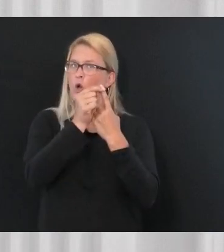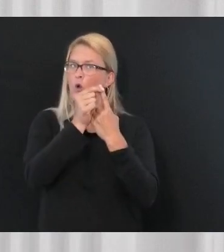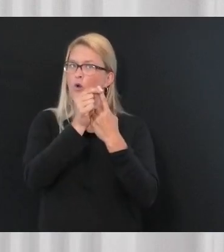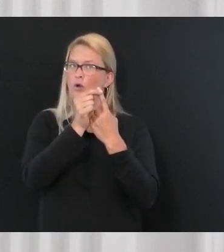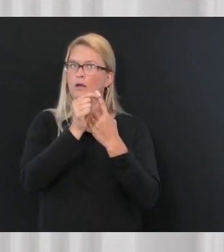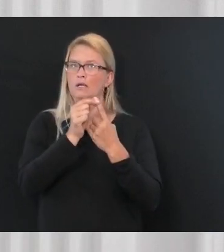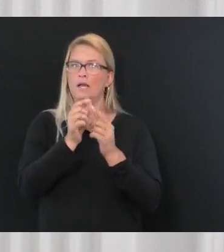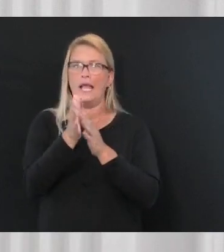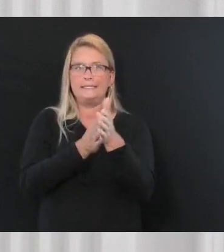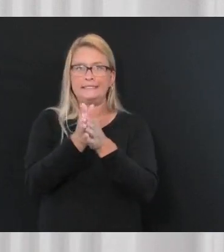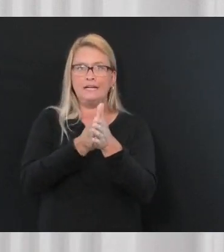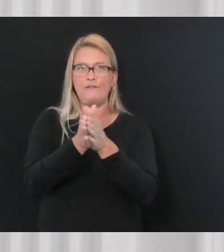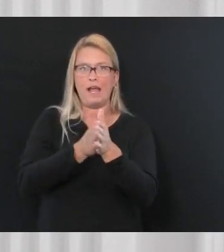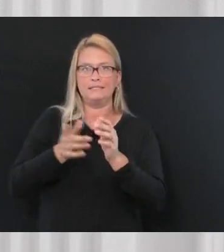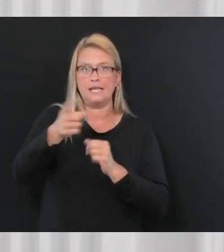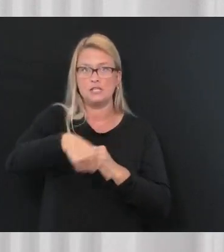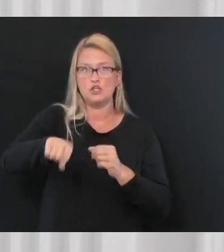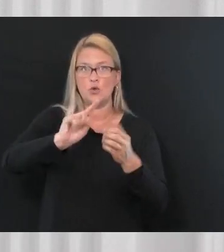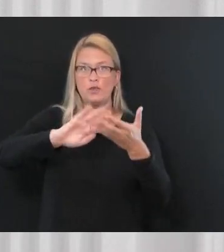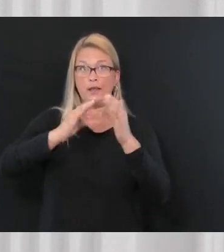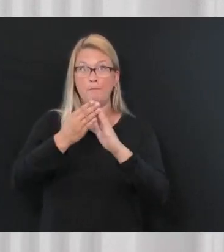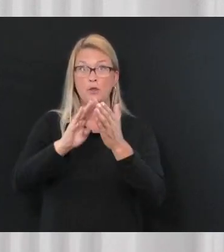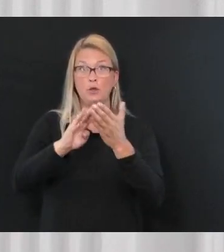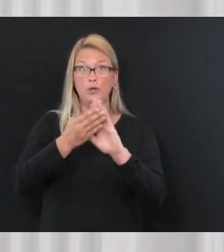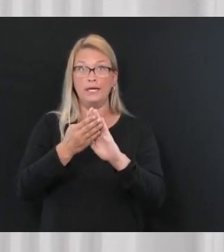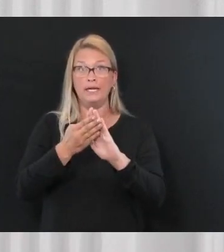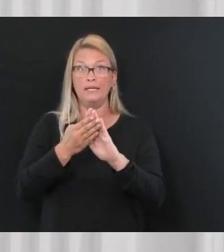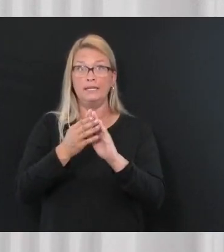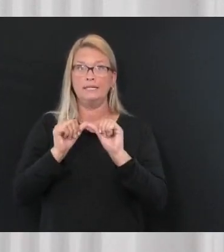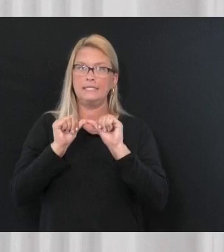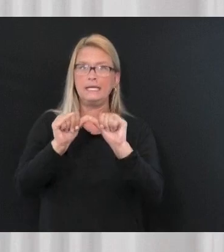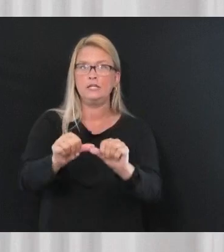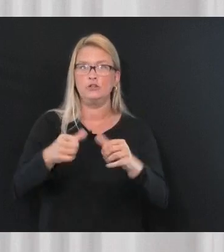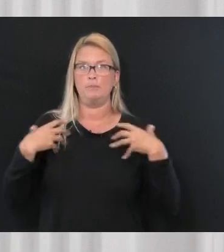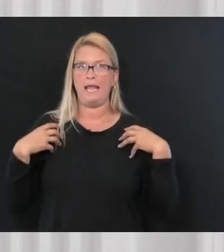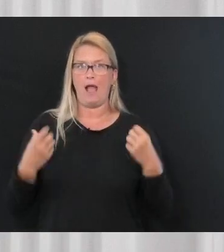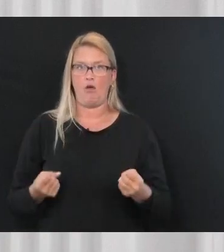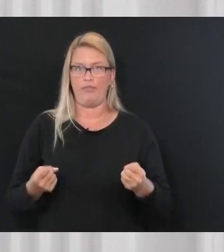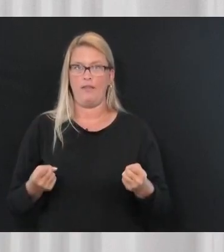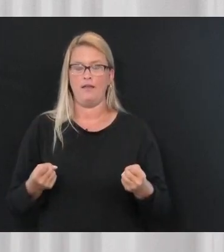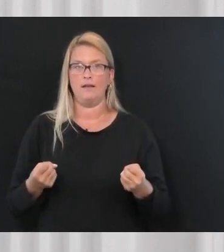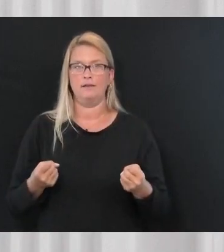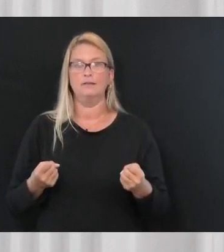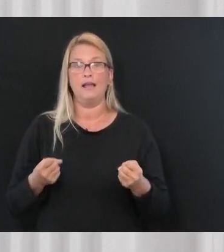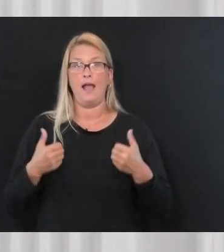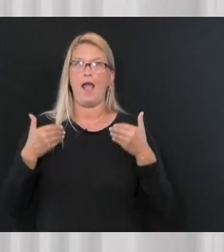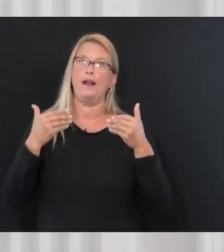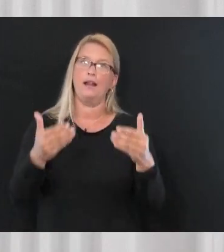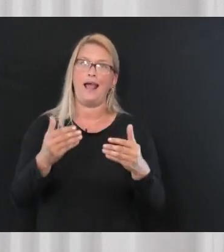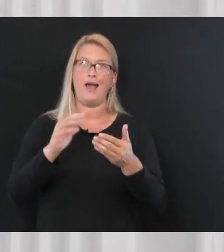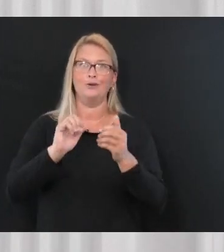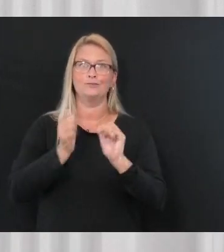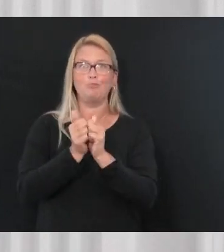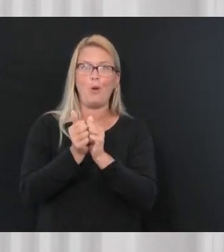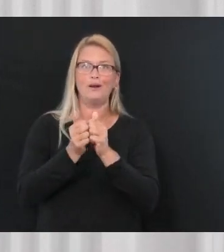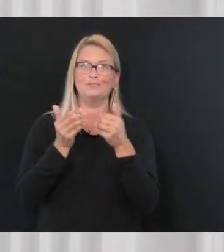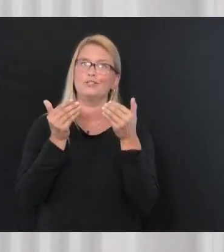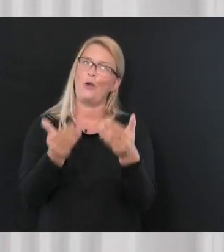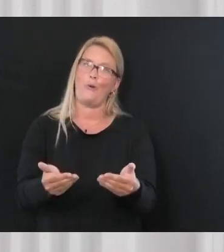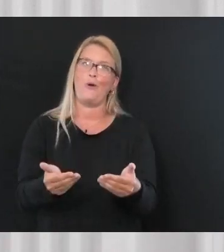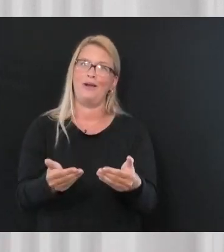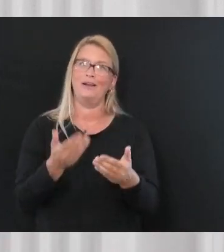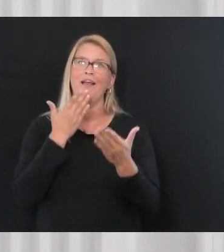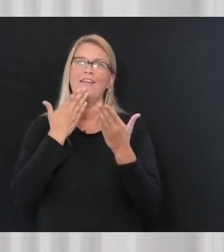to get better, not only to be healthier, but allow more activities to go on. So I thank the governor and everybody for allowing